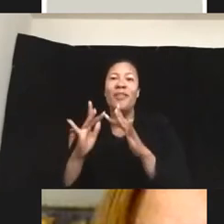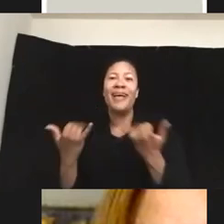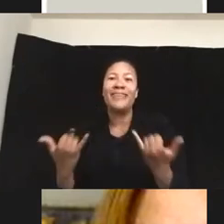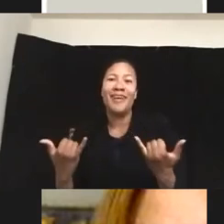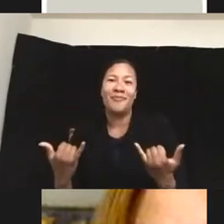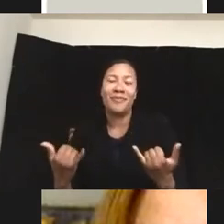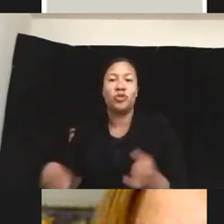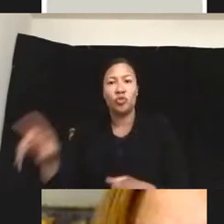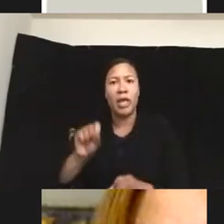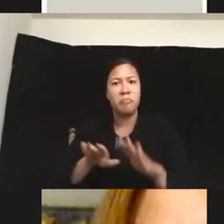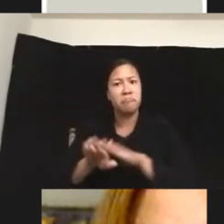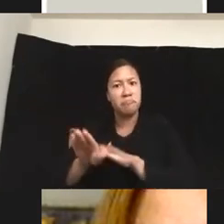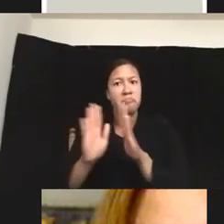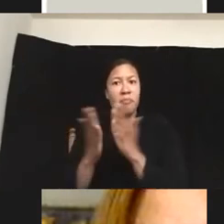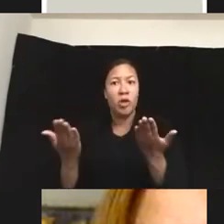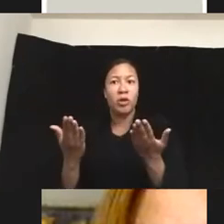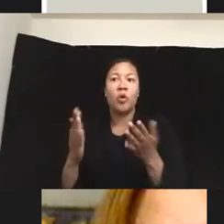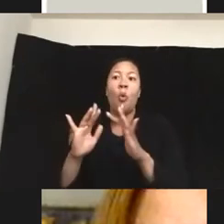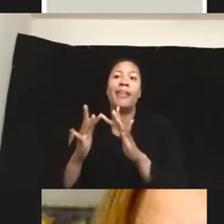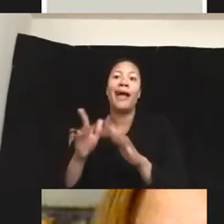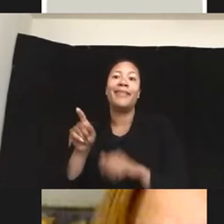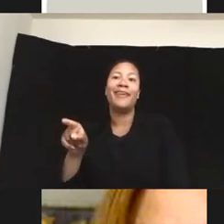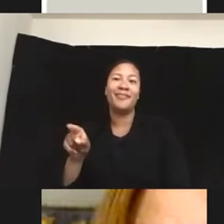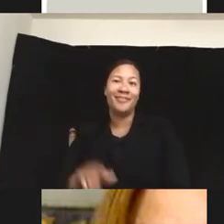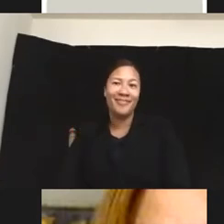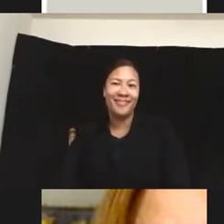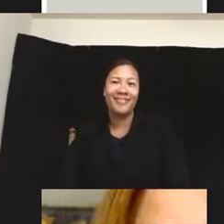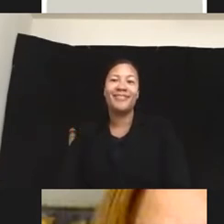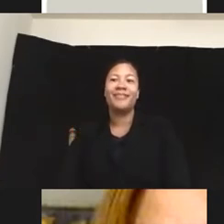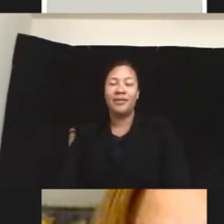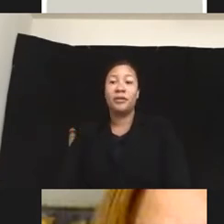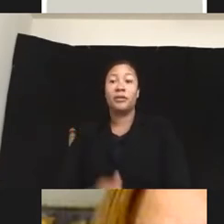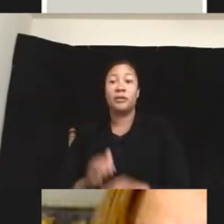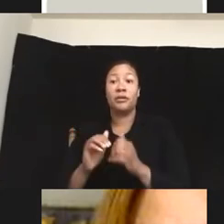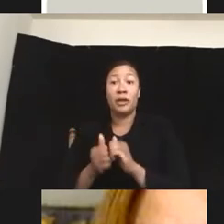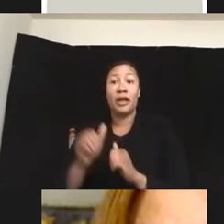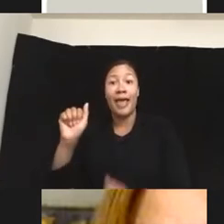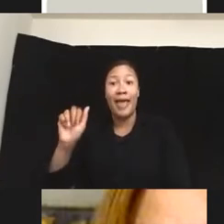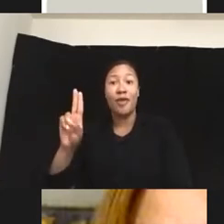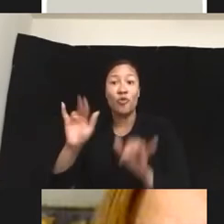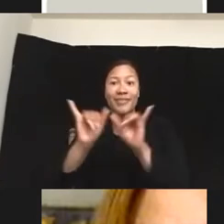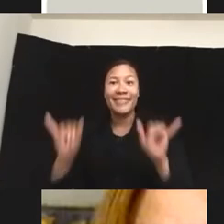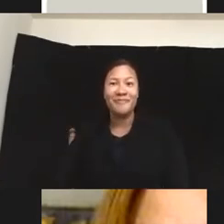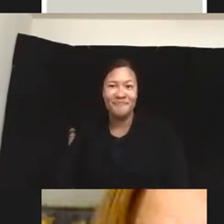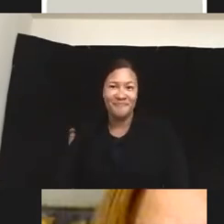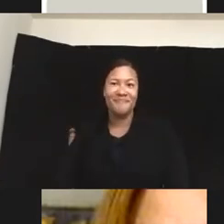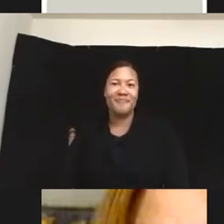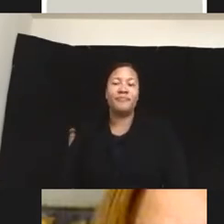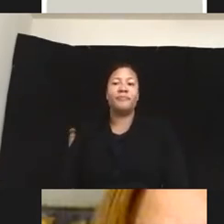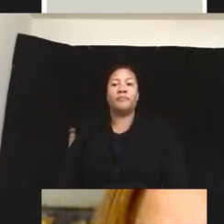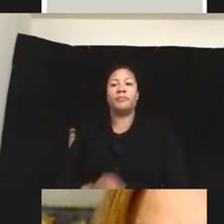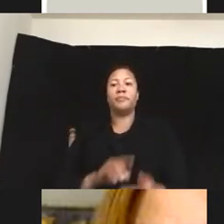can access it if you can get in through the AU system. And also,